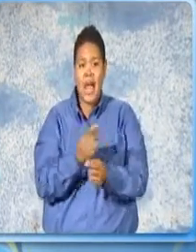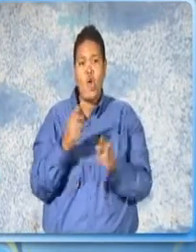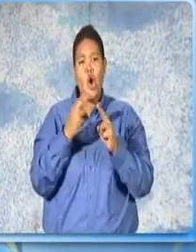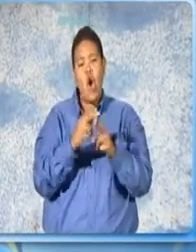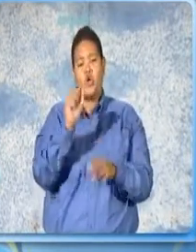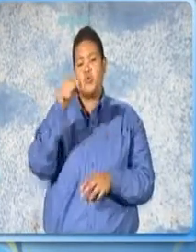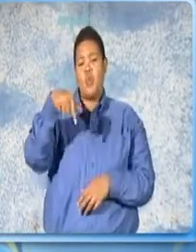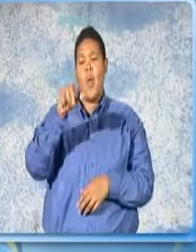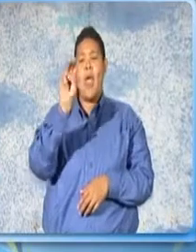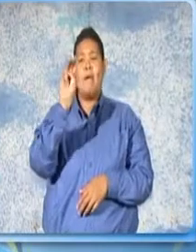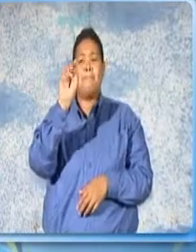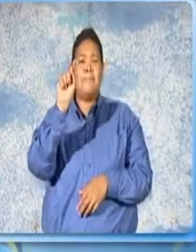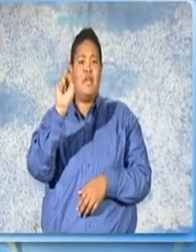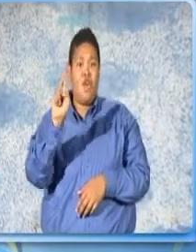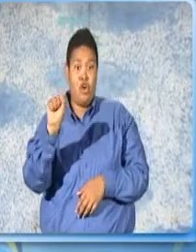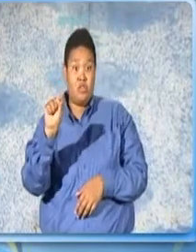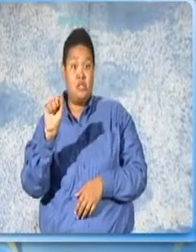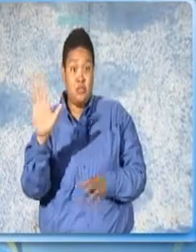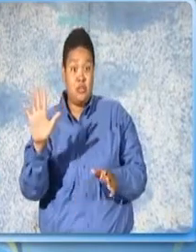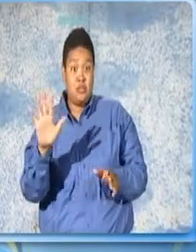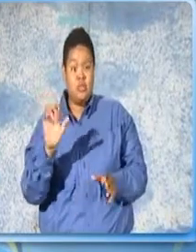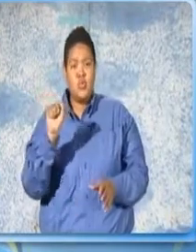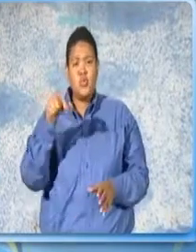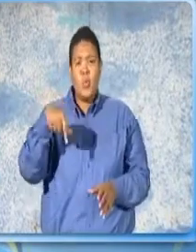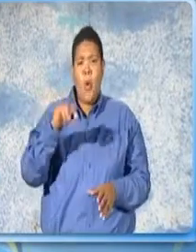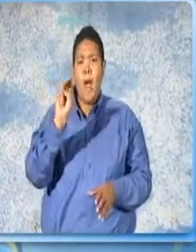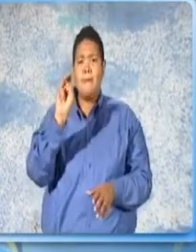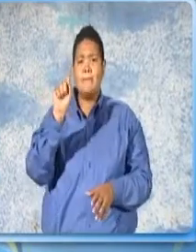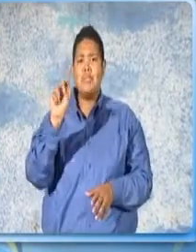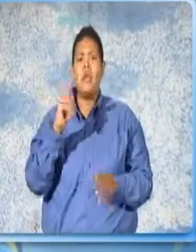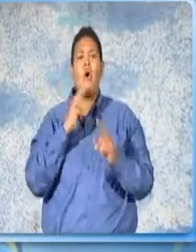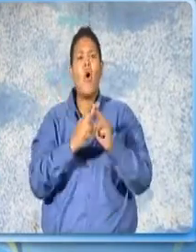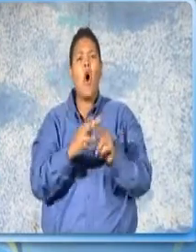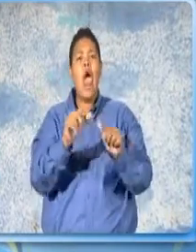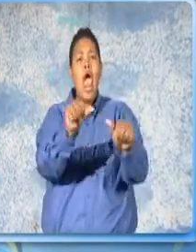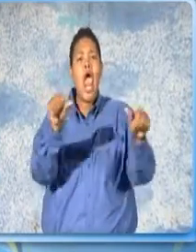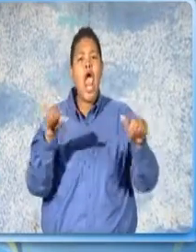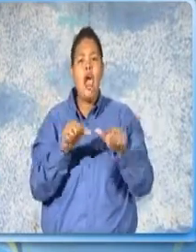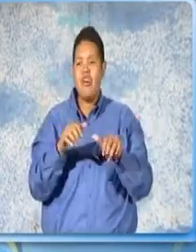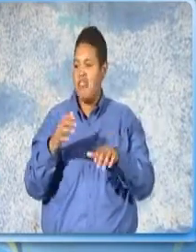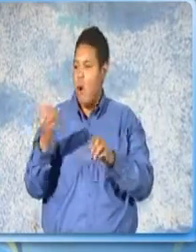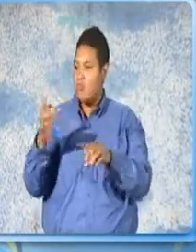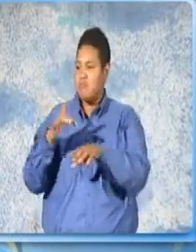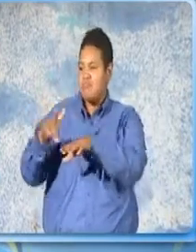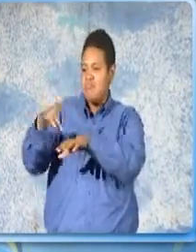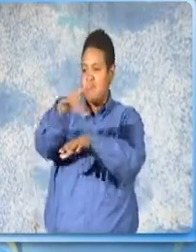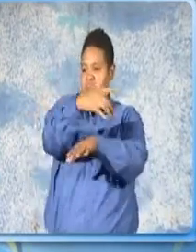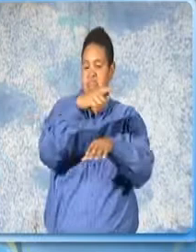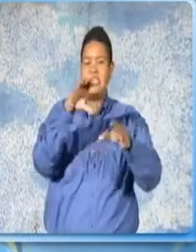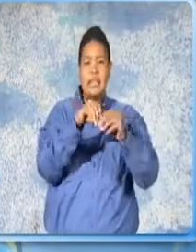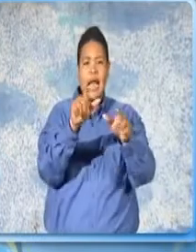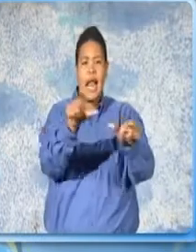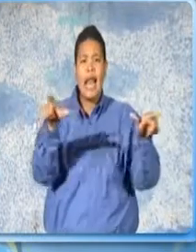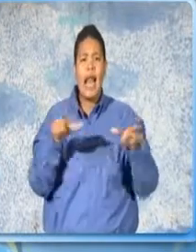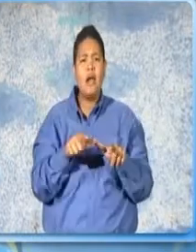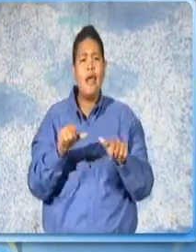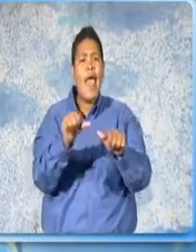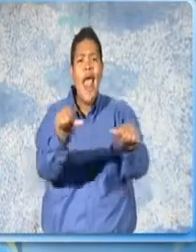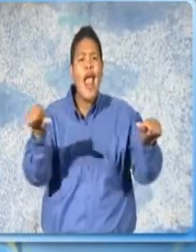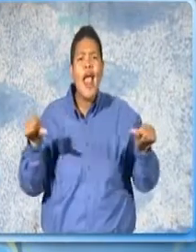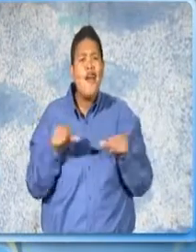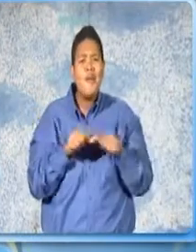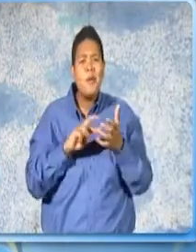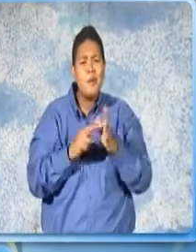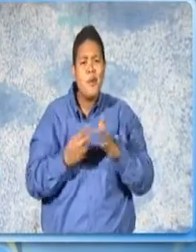meters? Well, square meters refer to the area of the land. What is area?